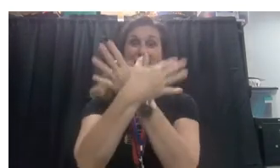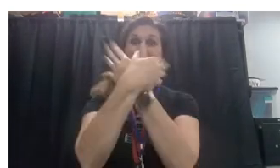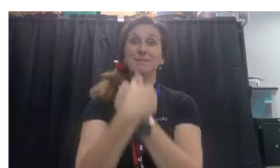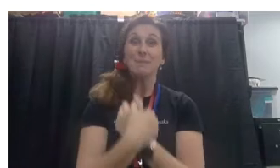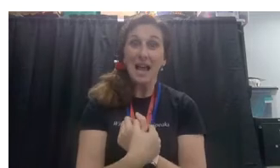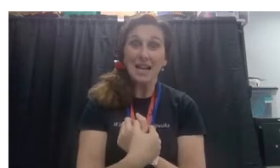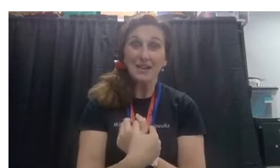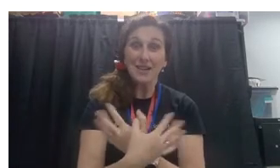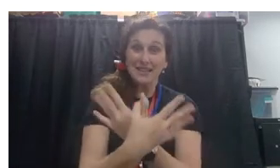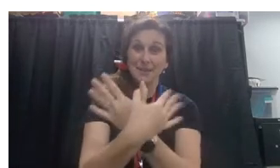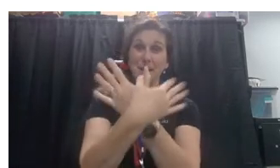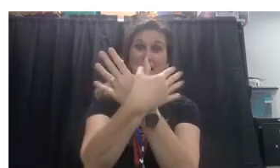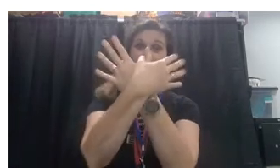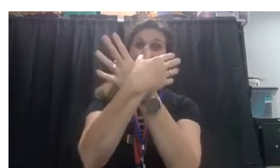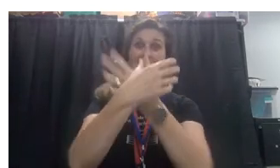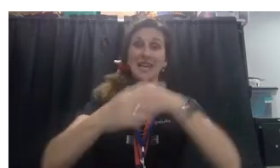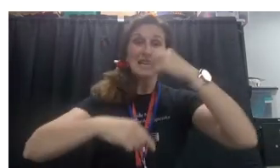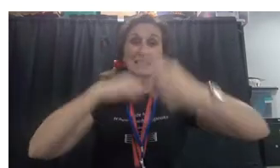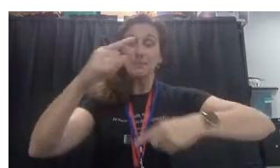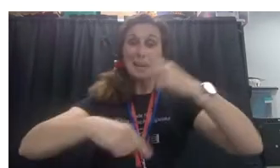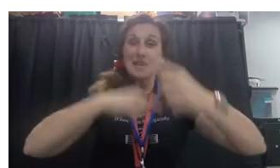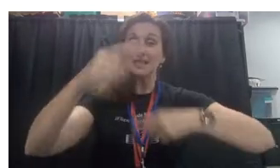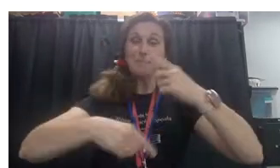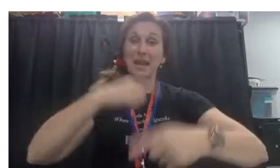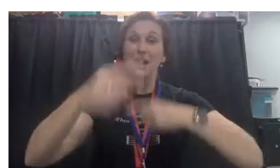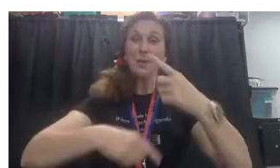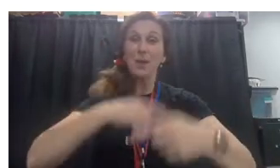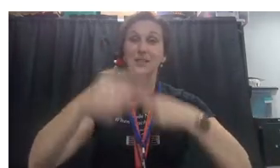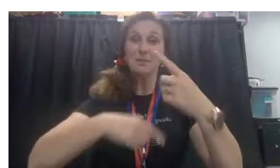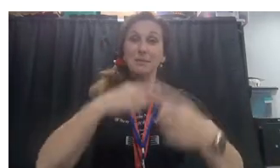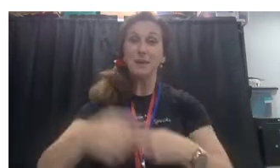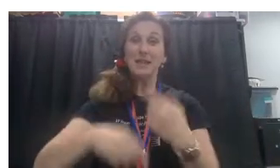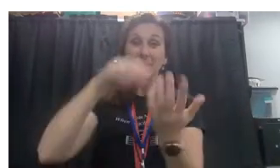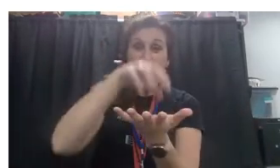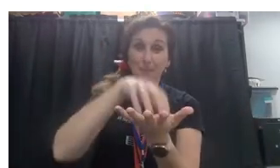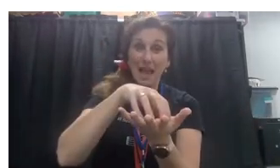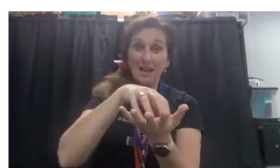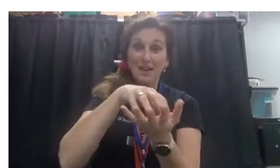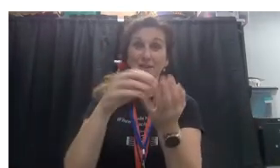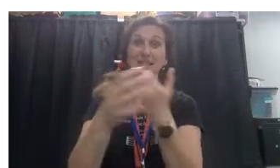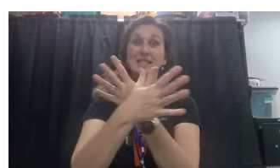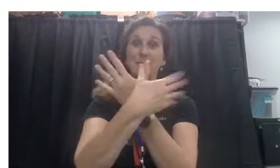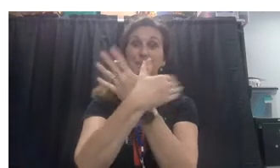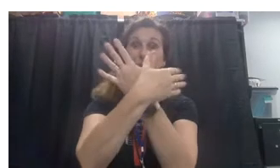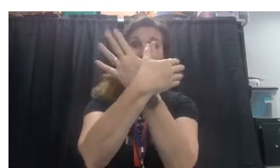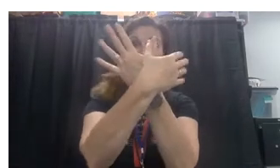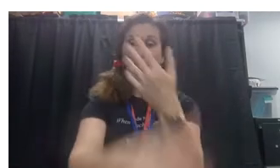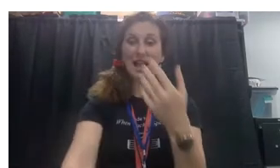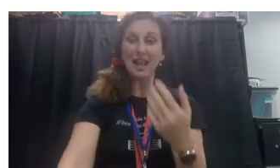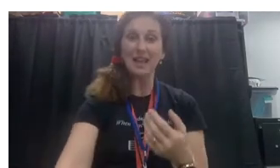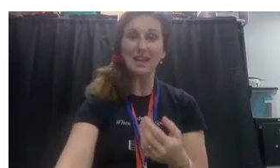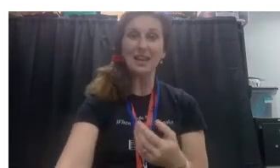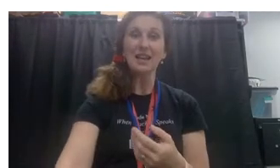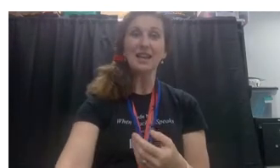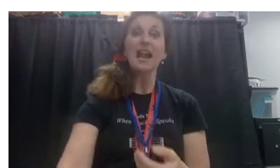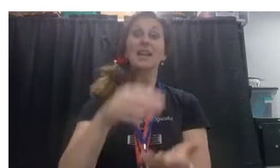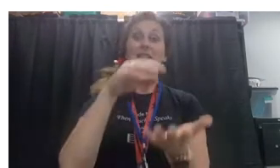butterfly. The spider eats a butterfly. Spin, spin, oh, watch him spin, the spider eats a